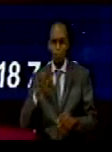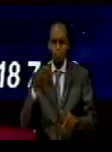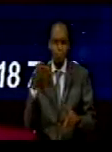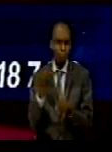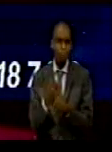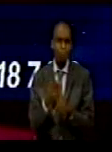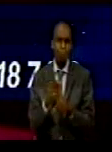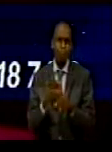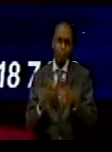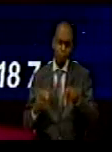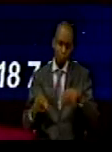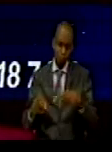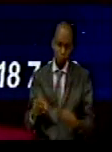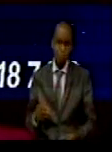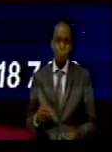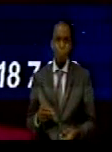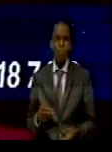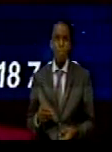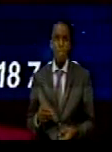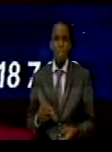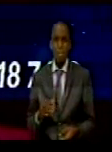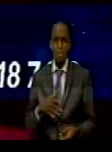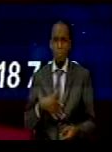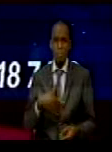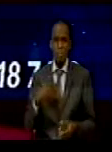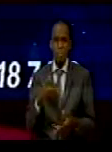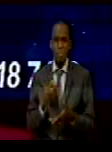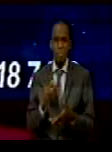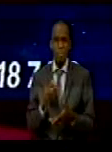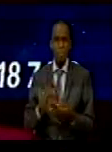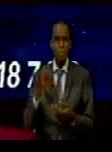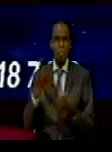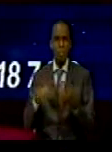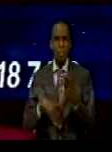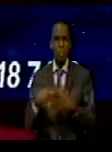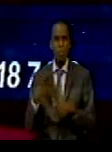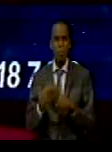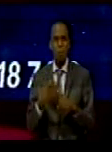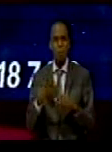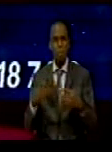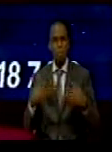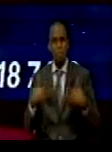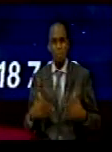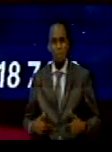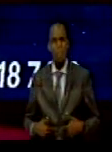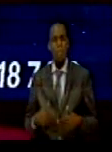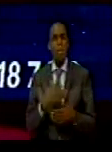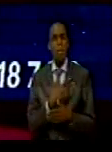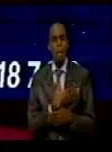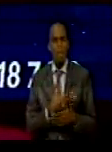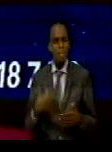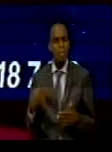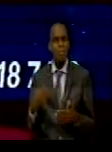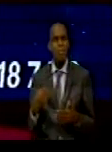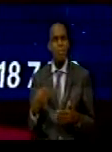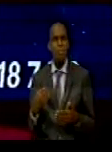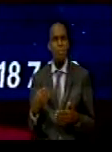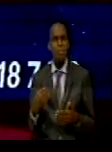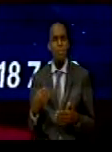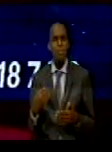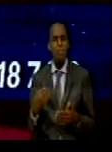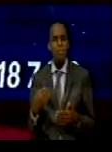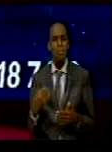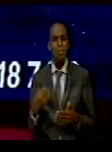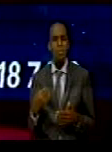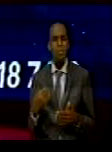the offense and my spirit come out from the body. Praise the living God. The Okada man died instantly. Me myself, follow the Okada man,